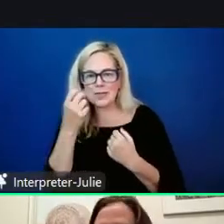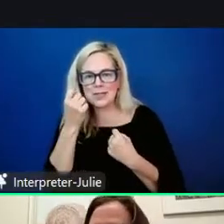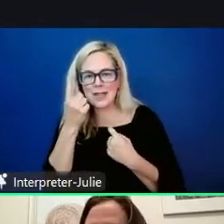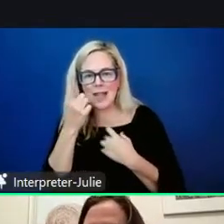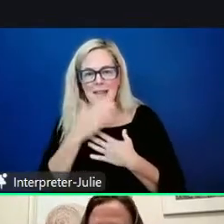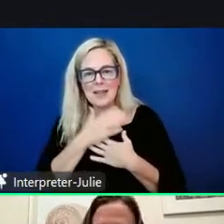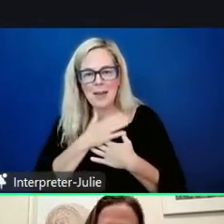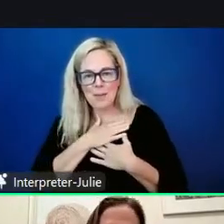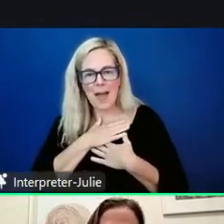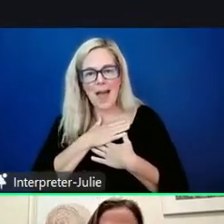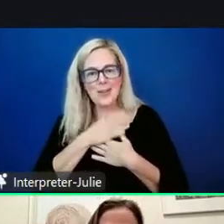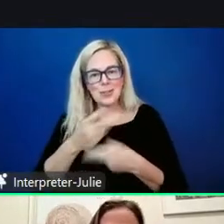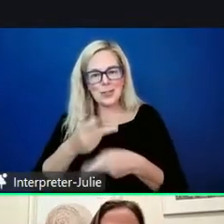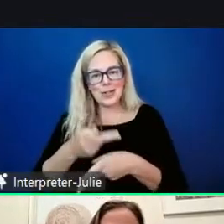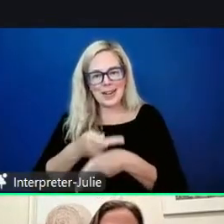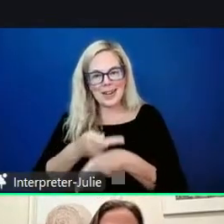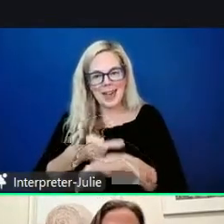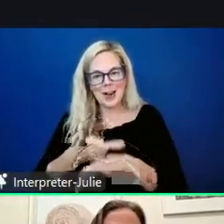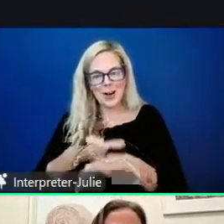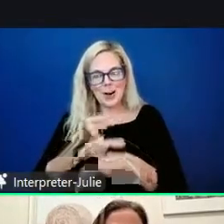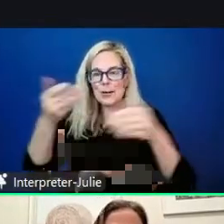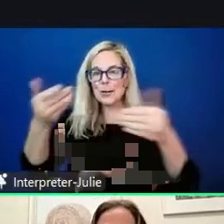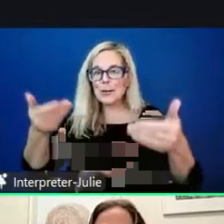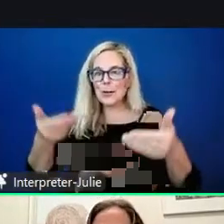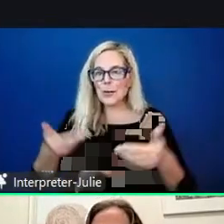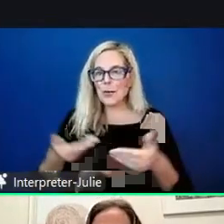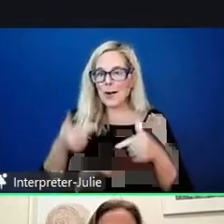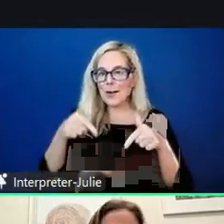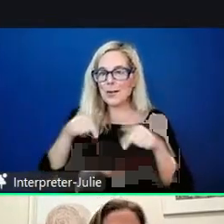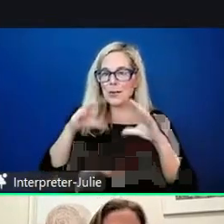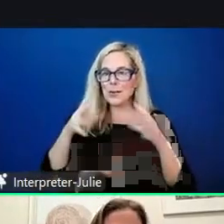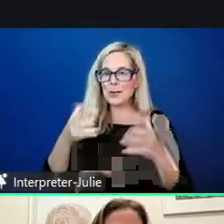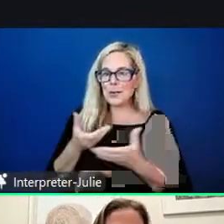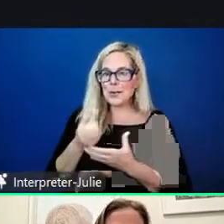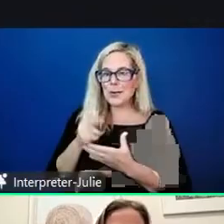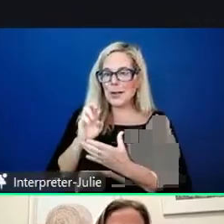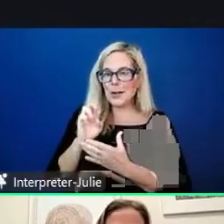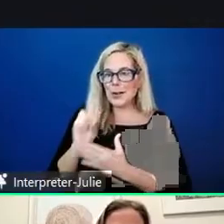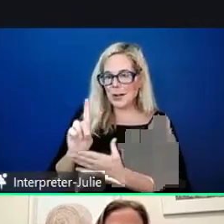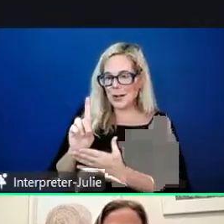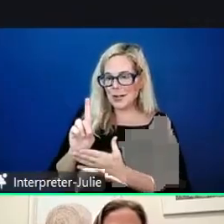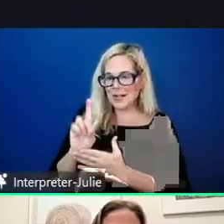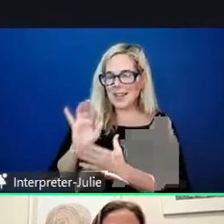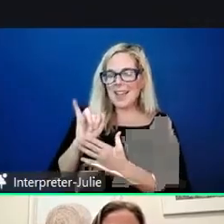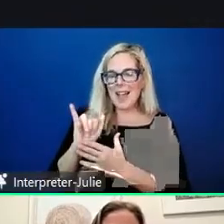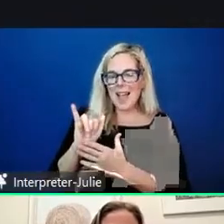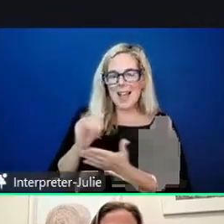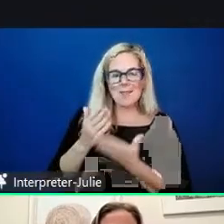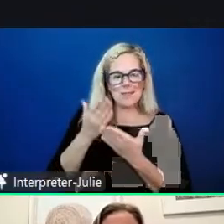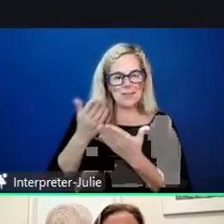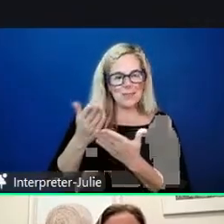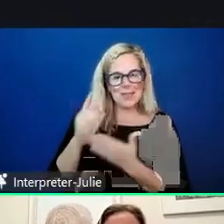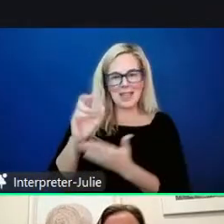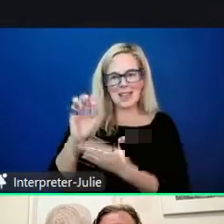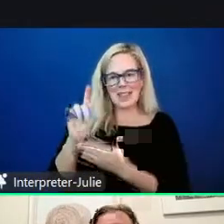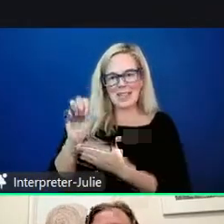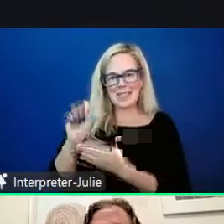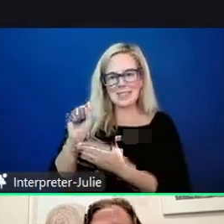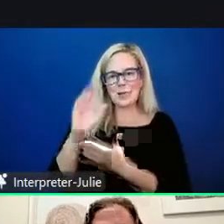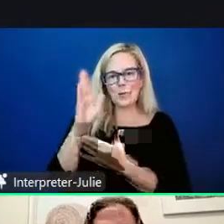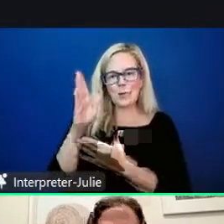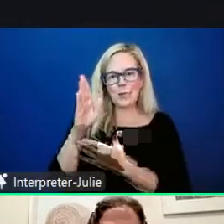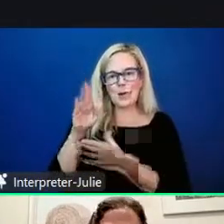To help welcome you into the herd, I have shared 4 resources to support your journey. These hyperlinks will take you to the